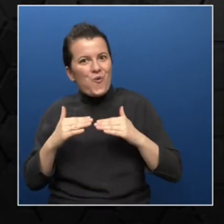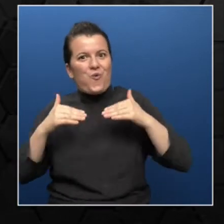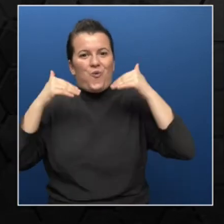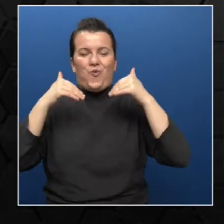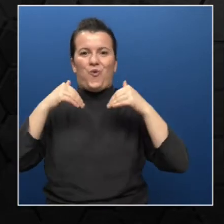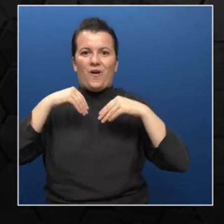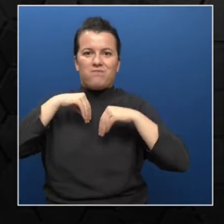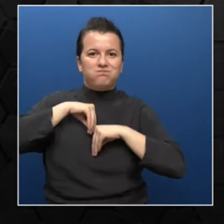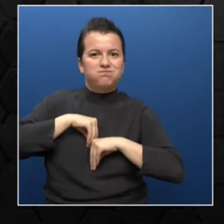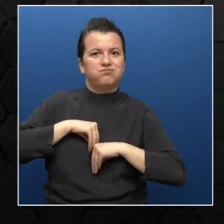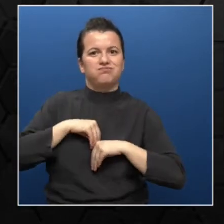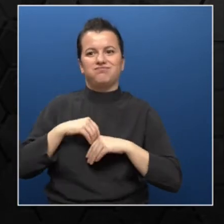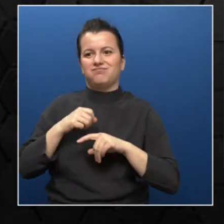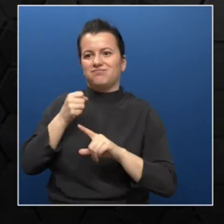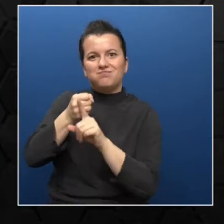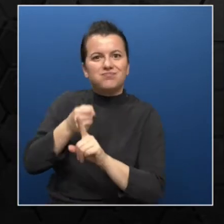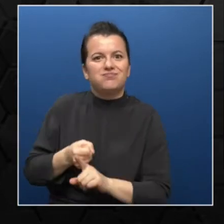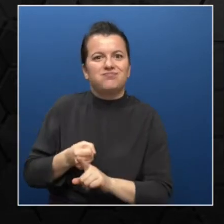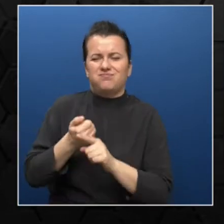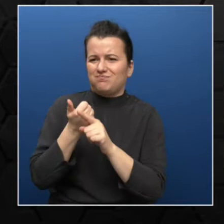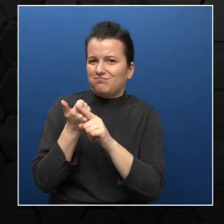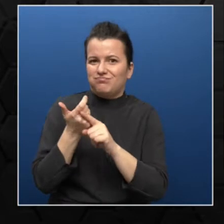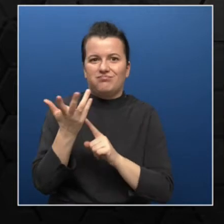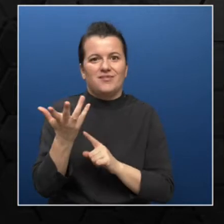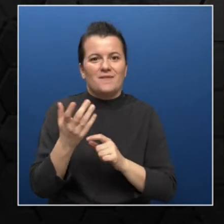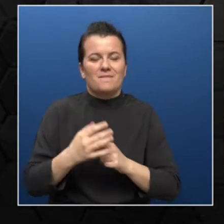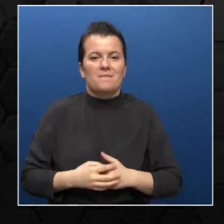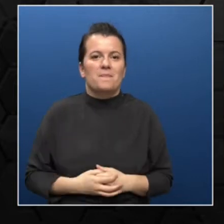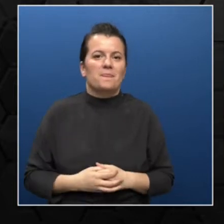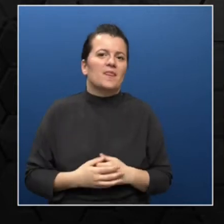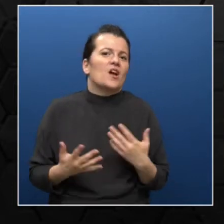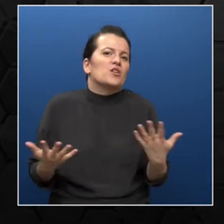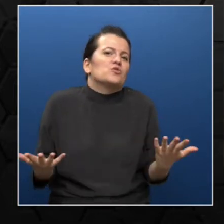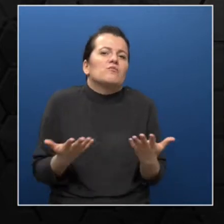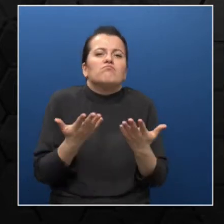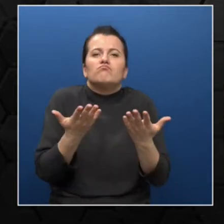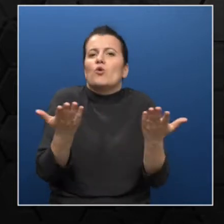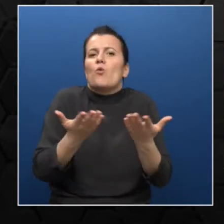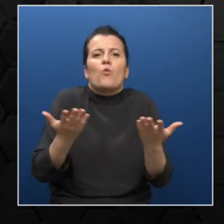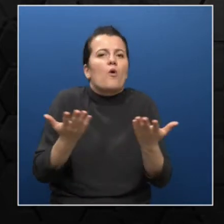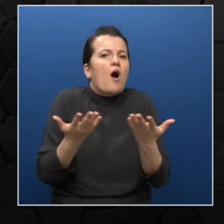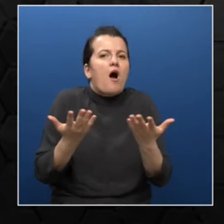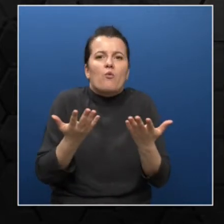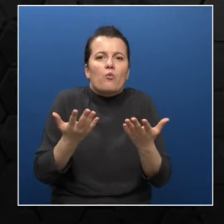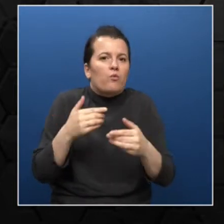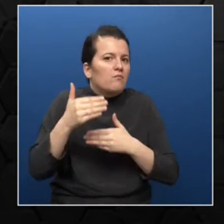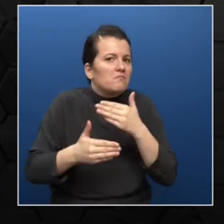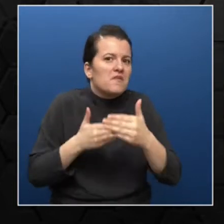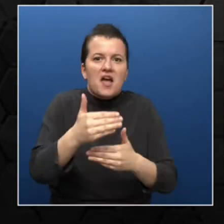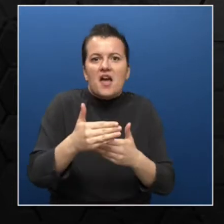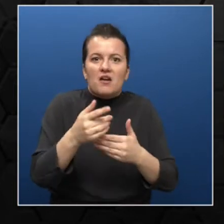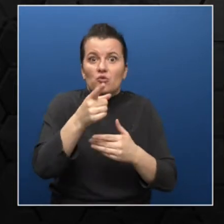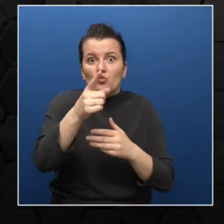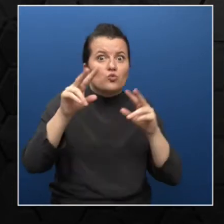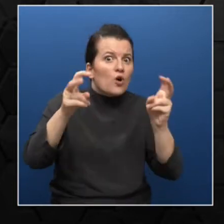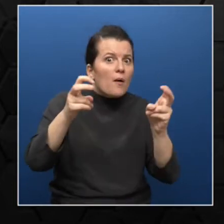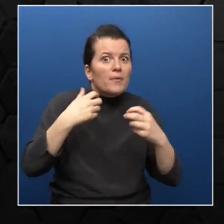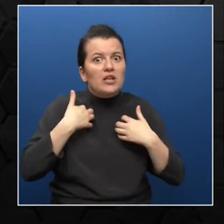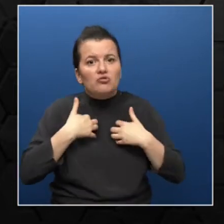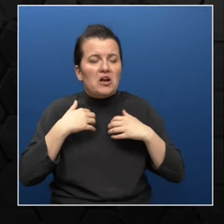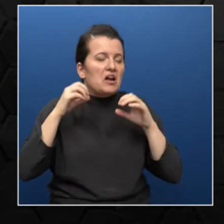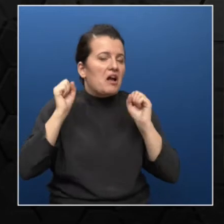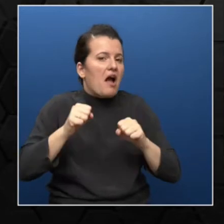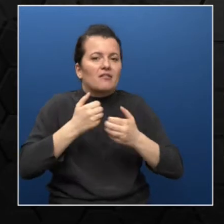it. So I feel like there's no limit to how much you can dig deeper into a specific topic if you're interested. And